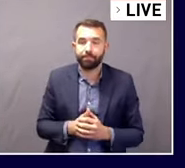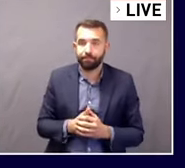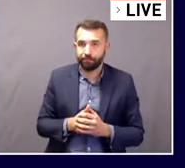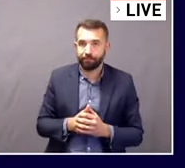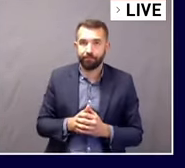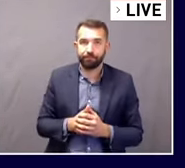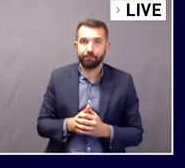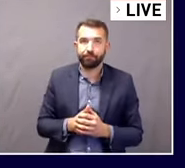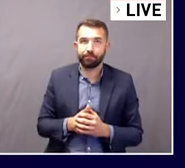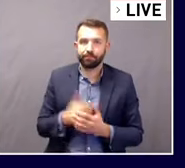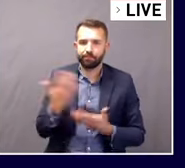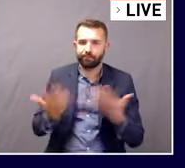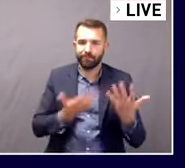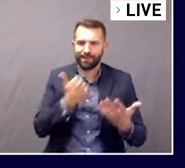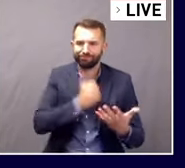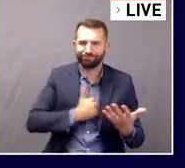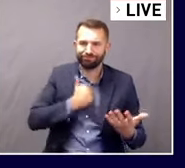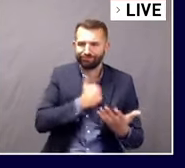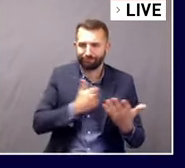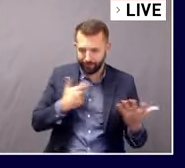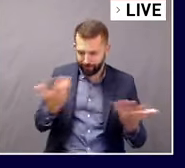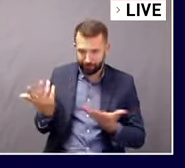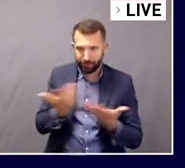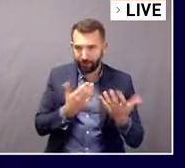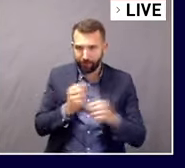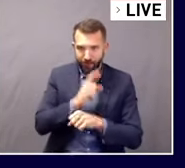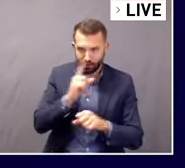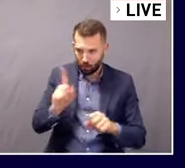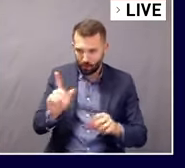sorry everyone, just going to make sure that this is